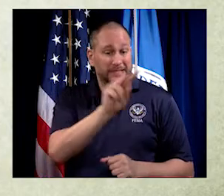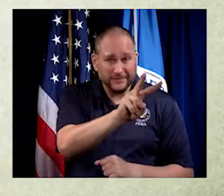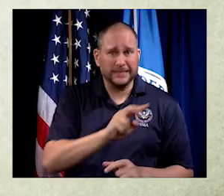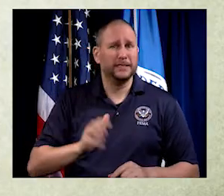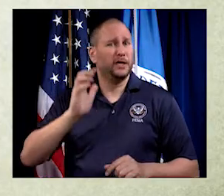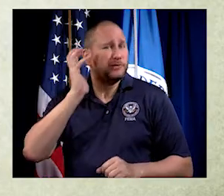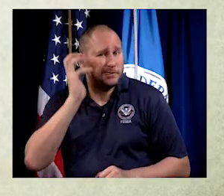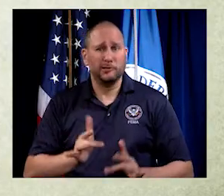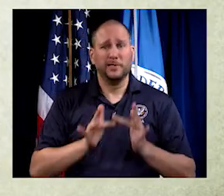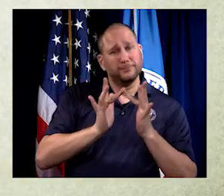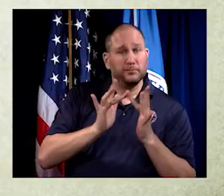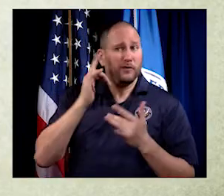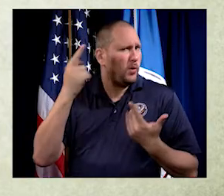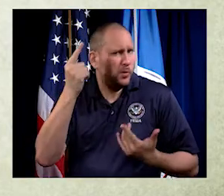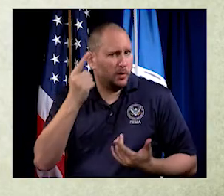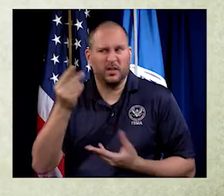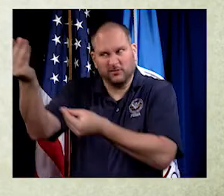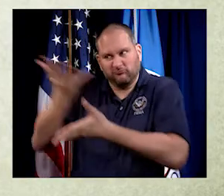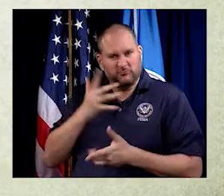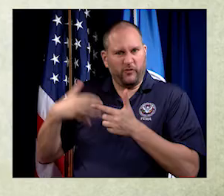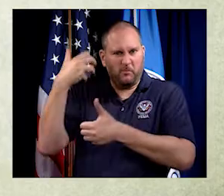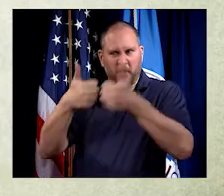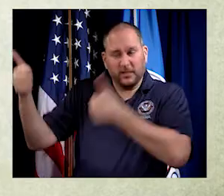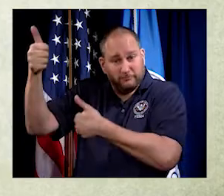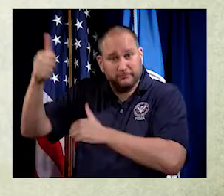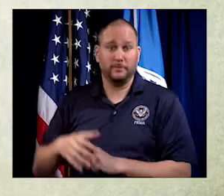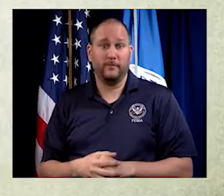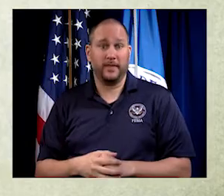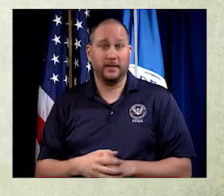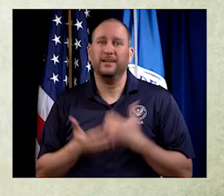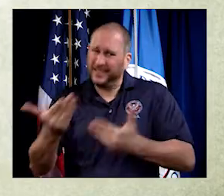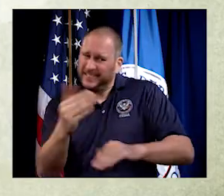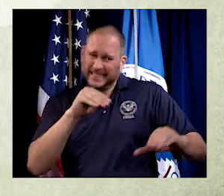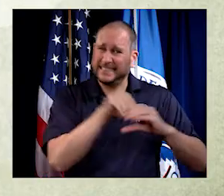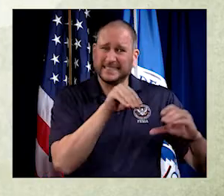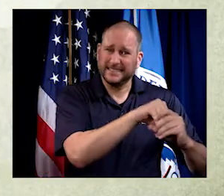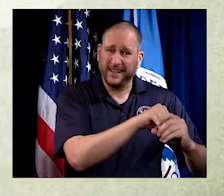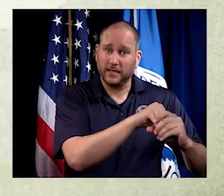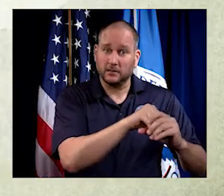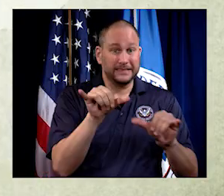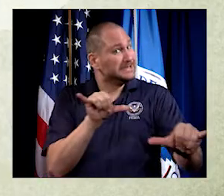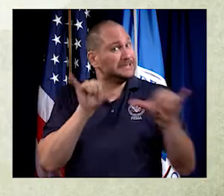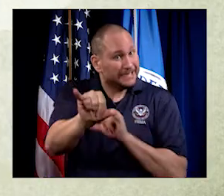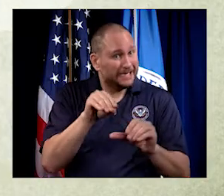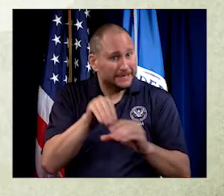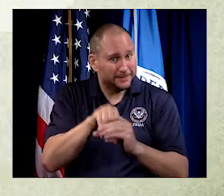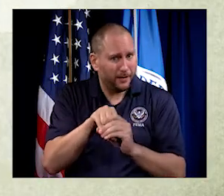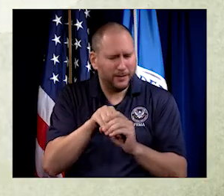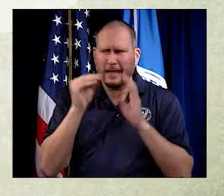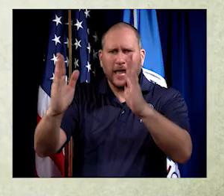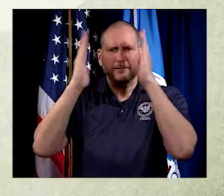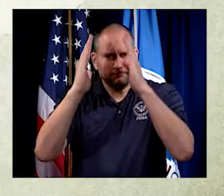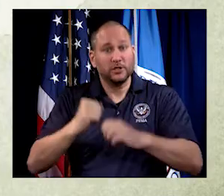Stay tuned to TV, radio, or the internet for updates from authorities. Get inside. Stay